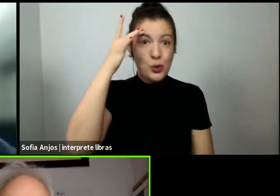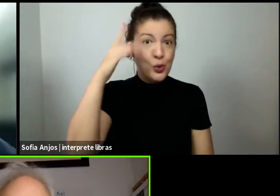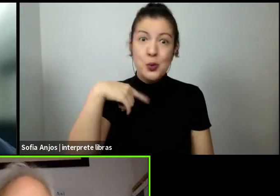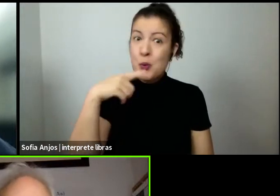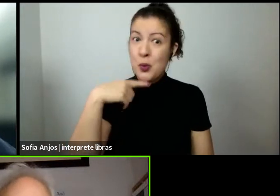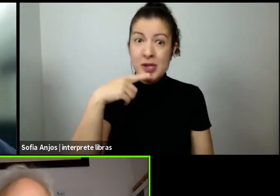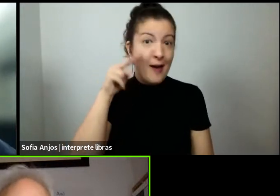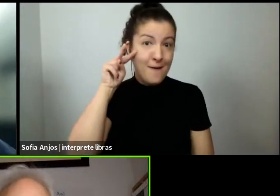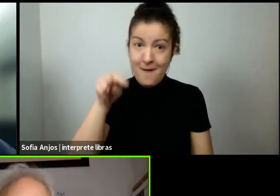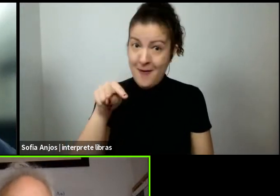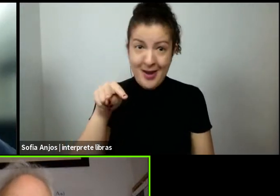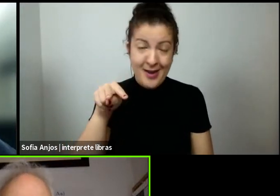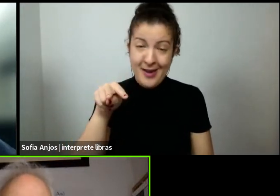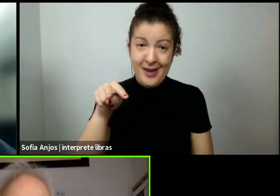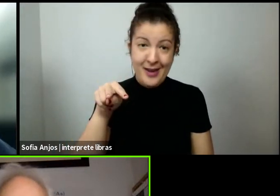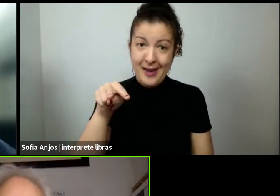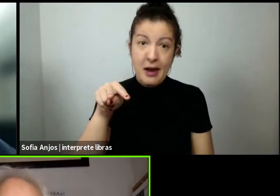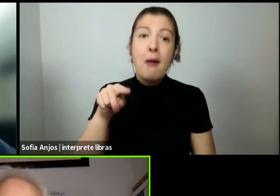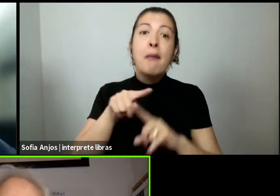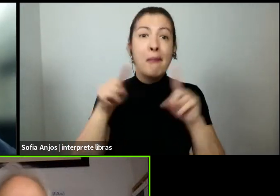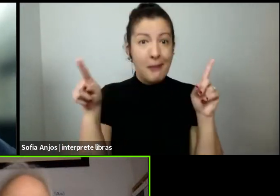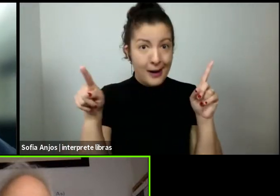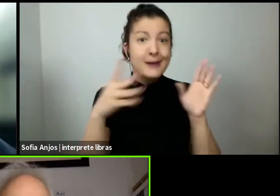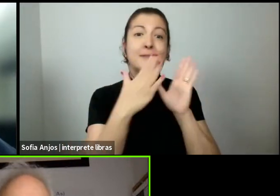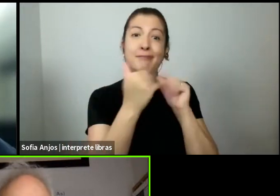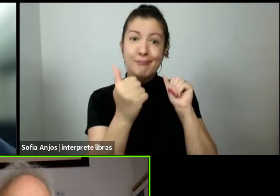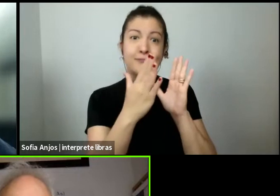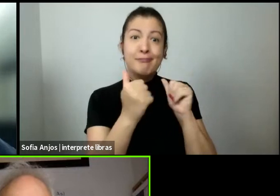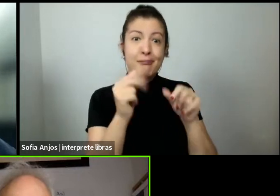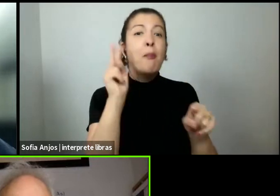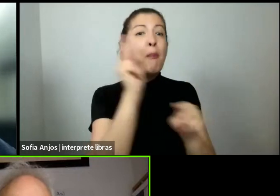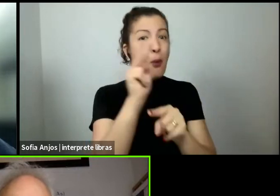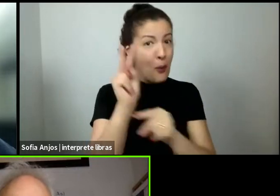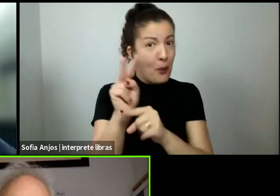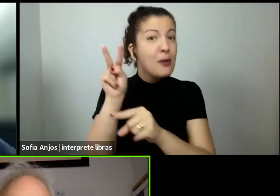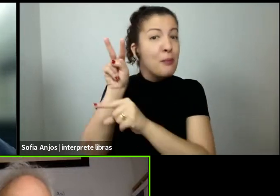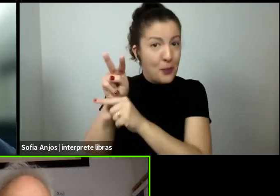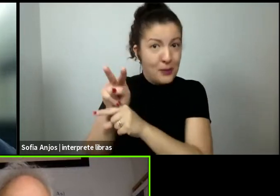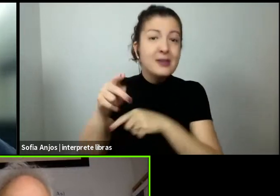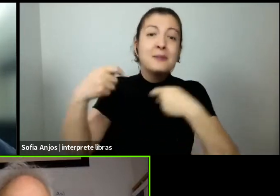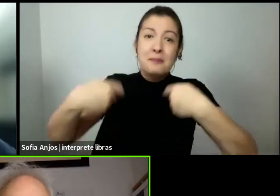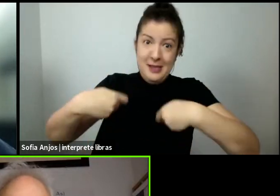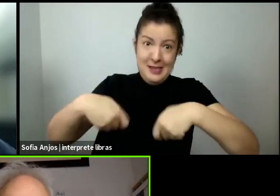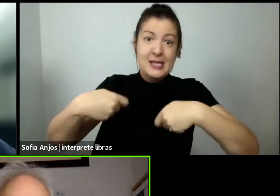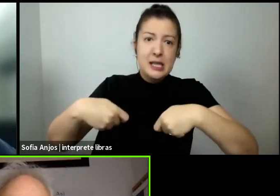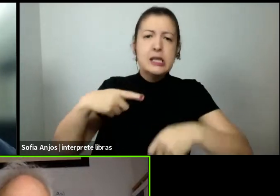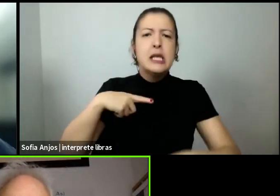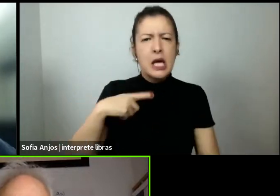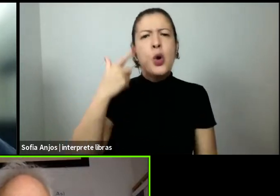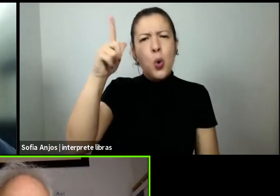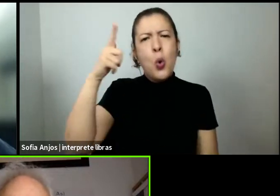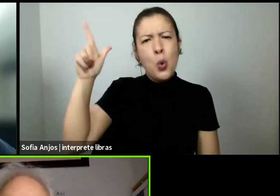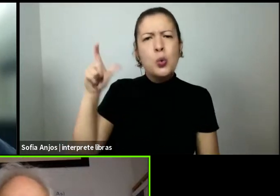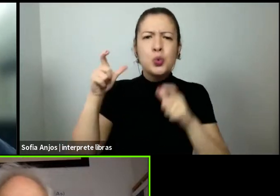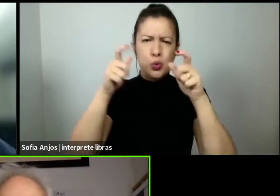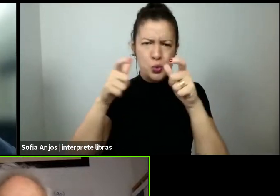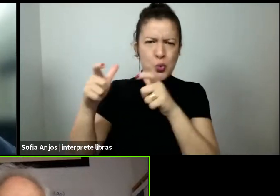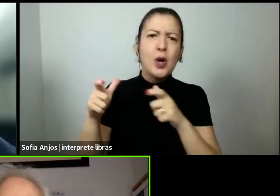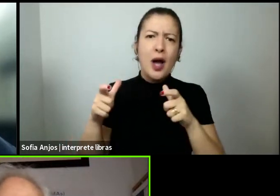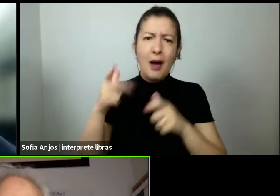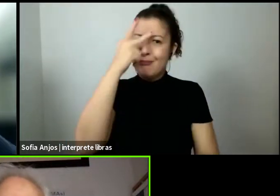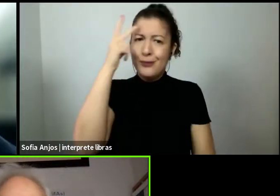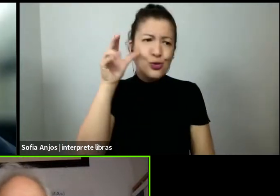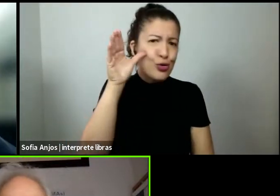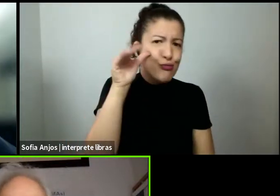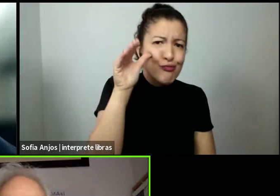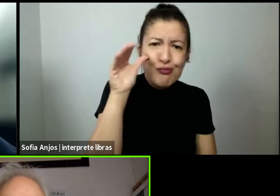are cases like this. It's not like you have humpback whales. I mean, that's easy. People can see them and they jump out of the water a lot,